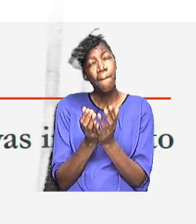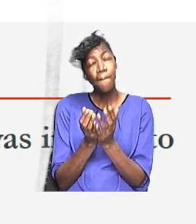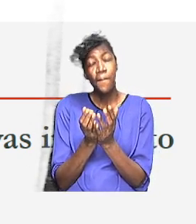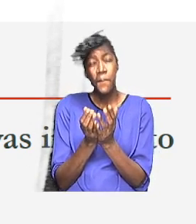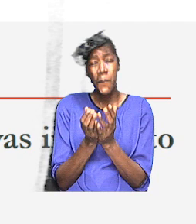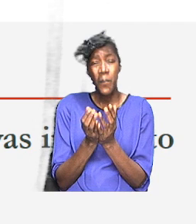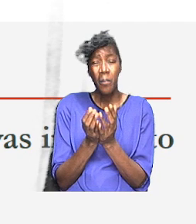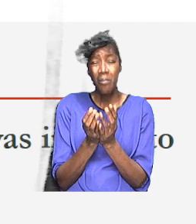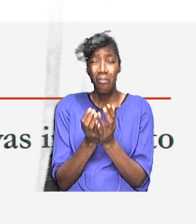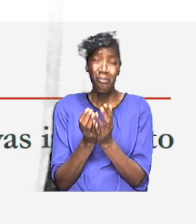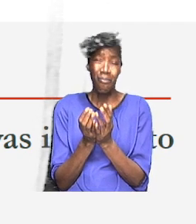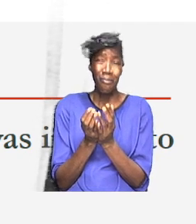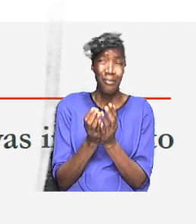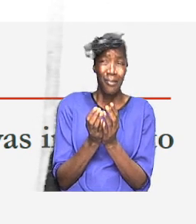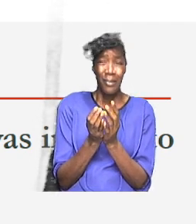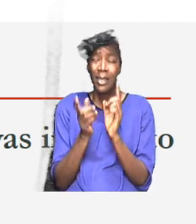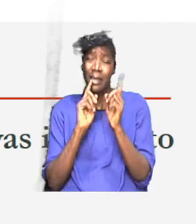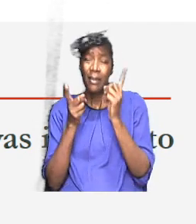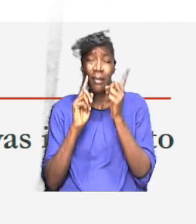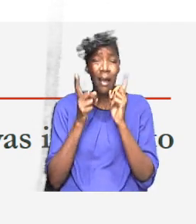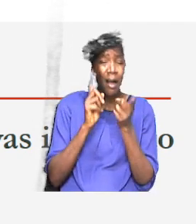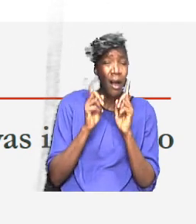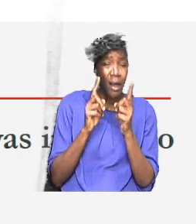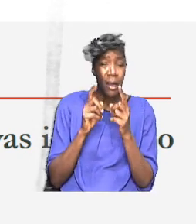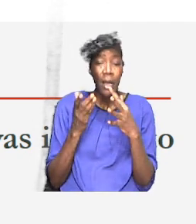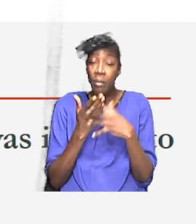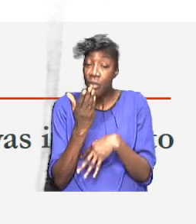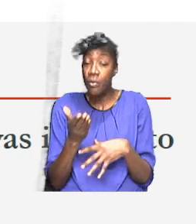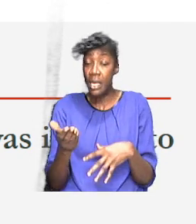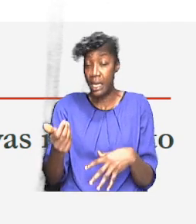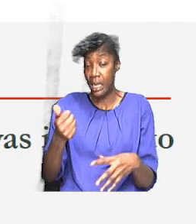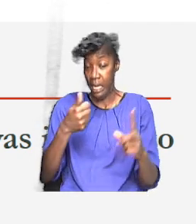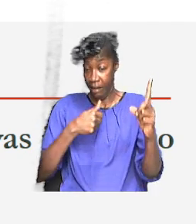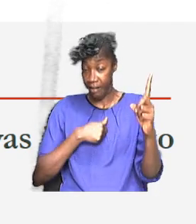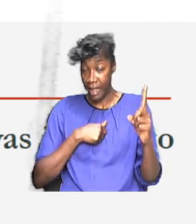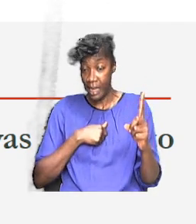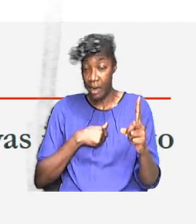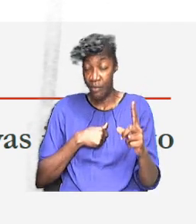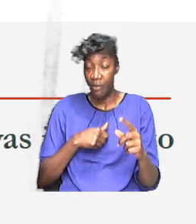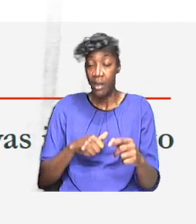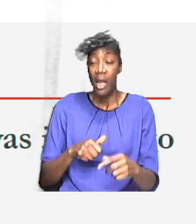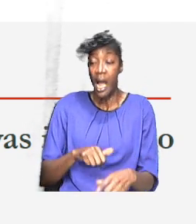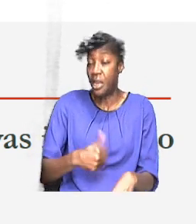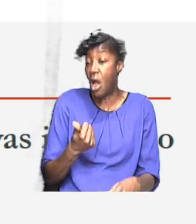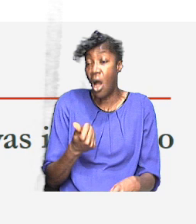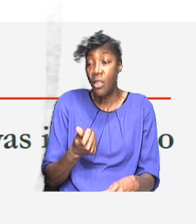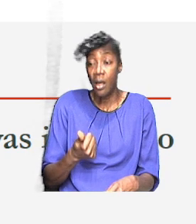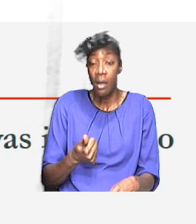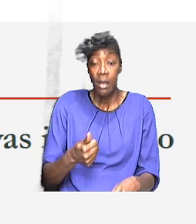quarrel, I'll put that term, I'll probably find a better one, between himself and the Pharisees. The Pharisees